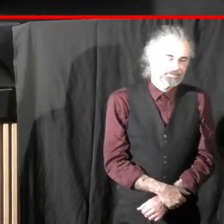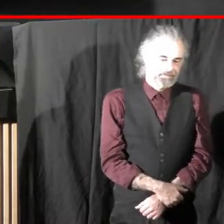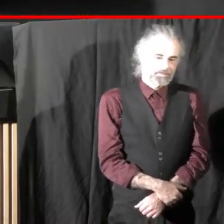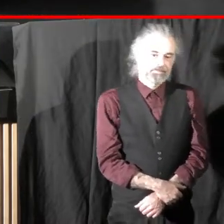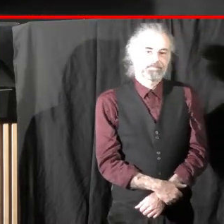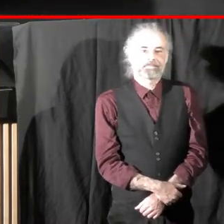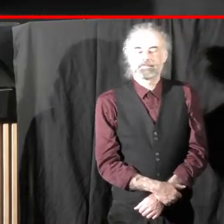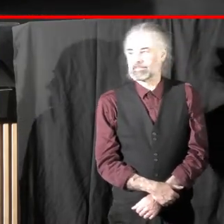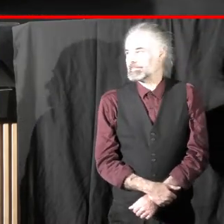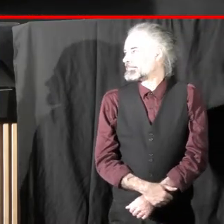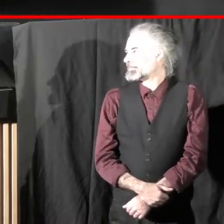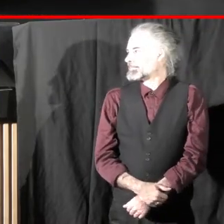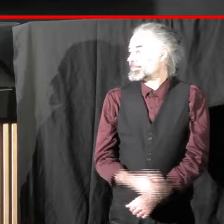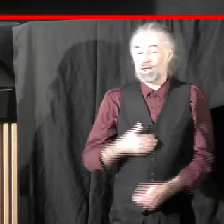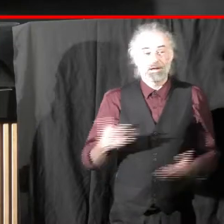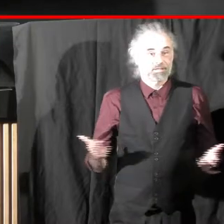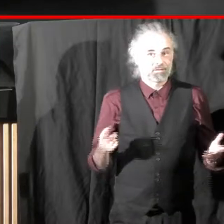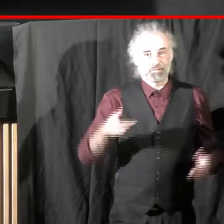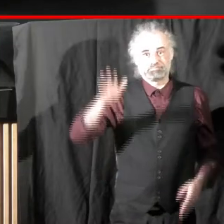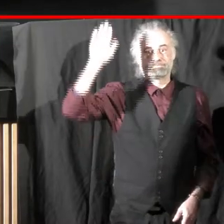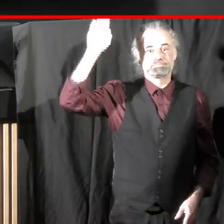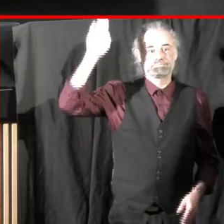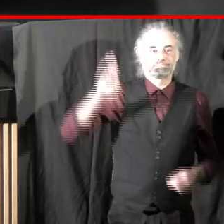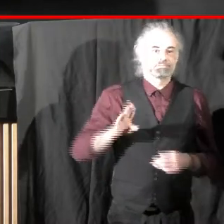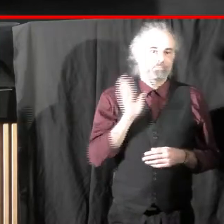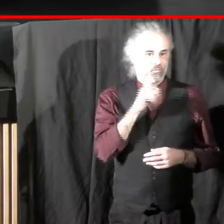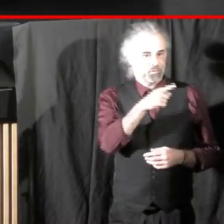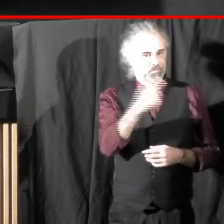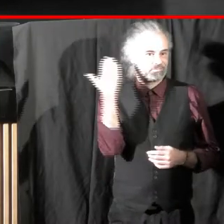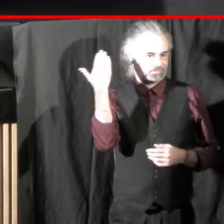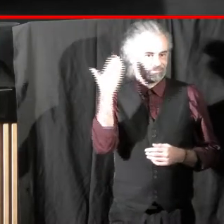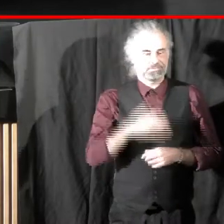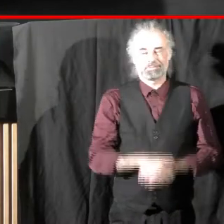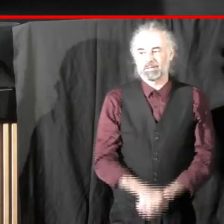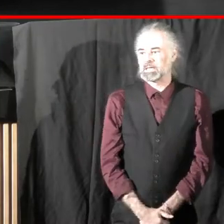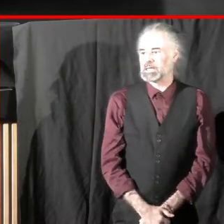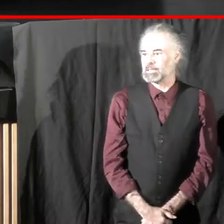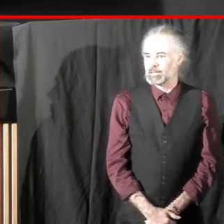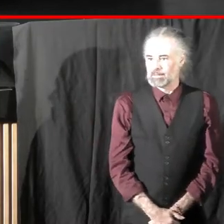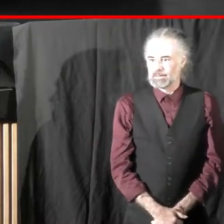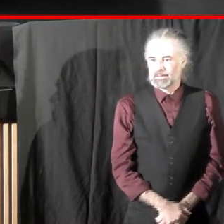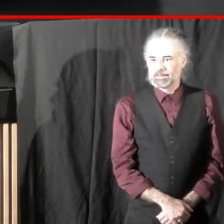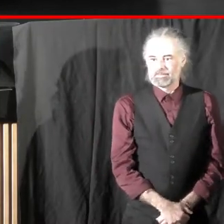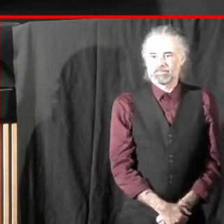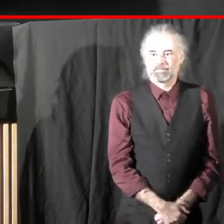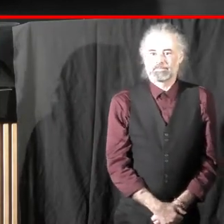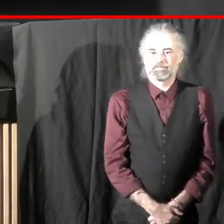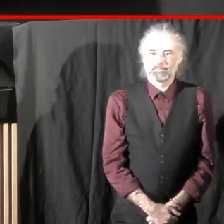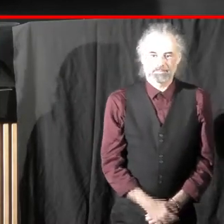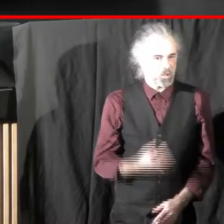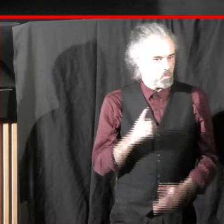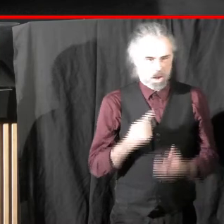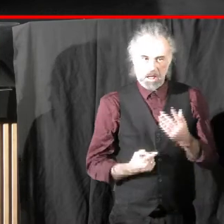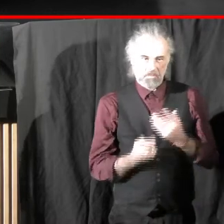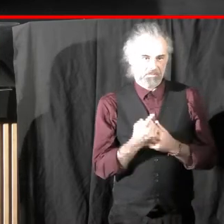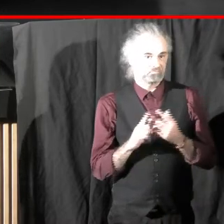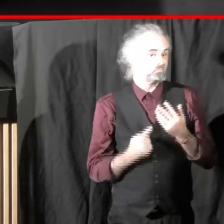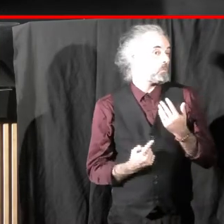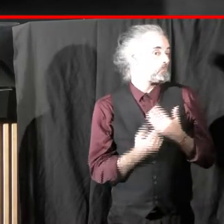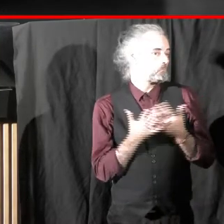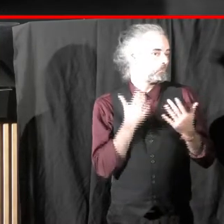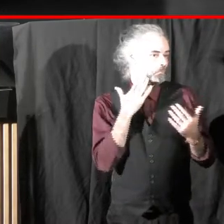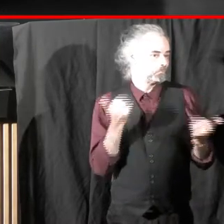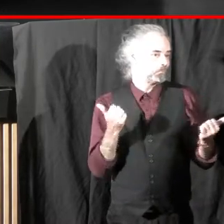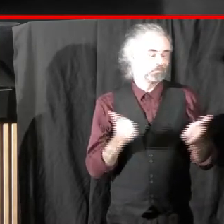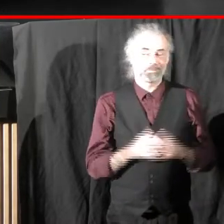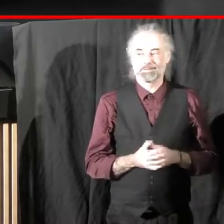I encourage you to raise your hand before you speak, but you know, whatever happens, happens. Let's